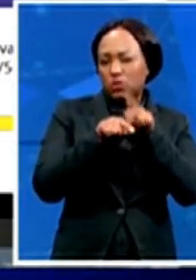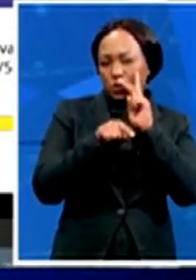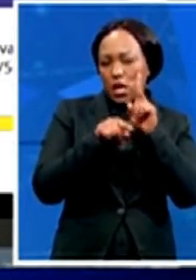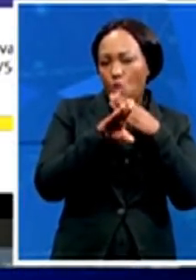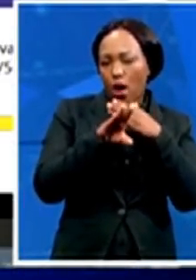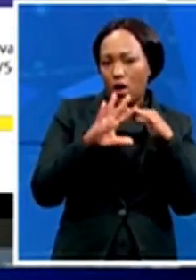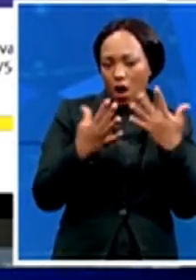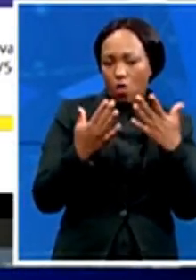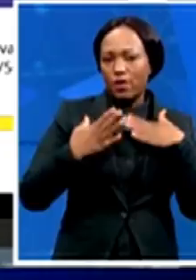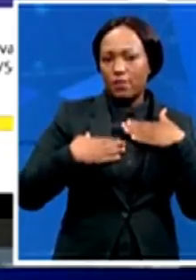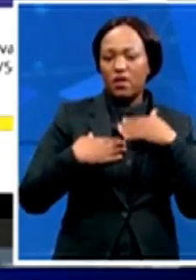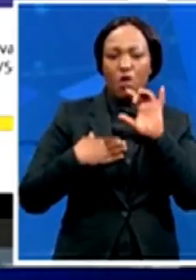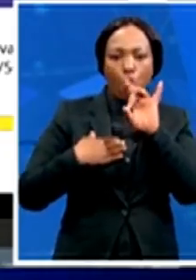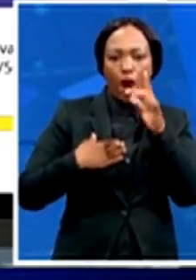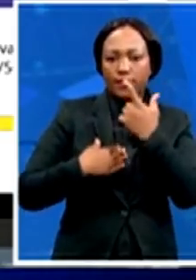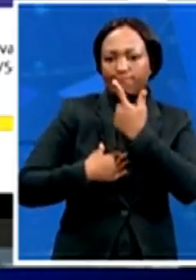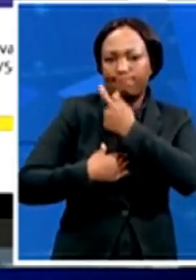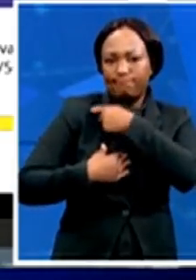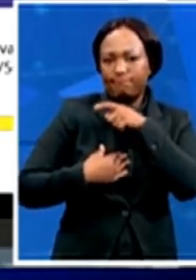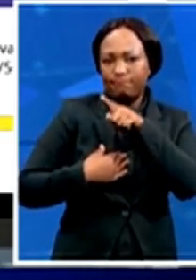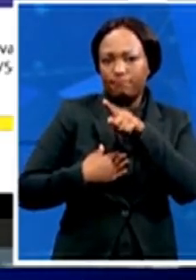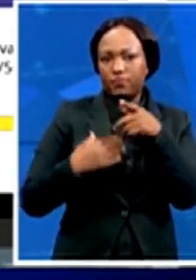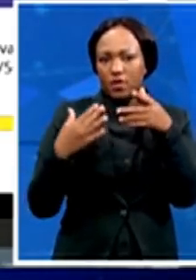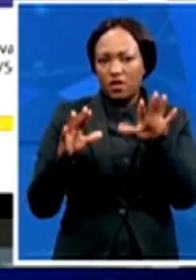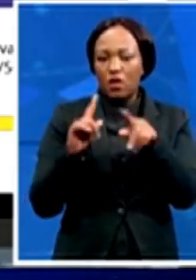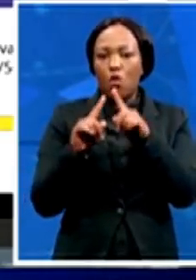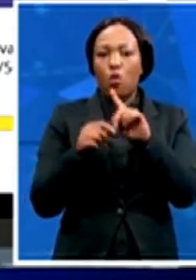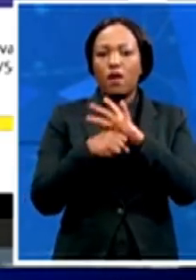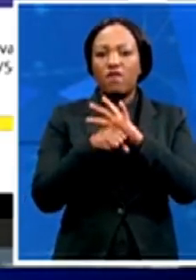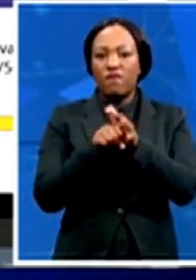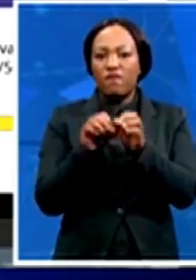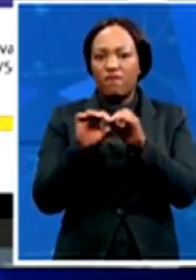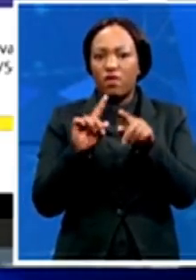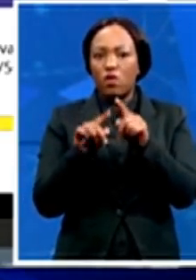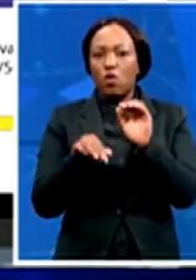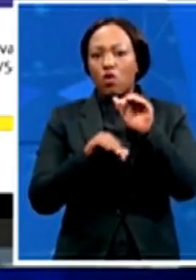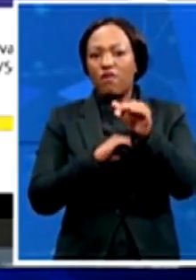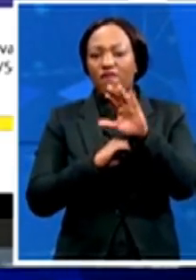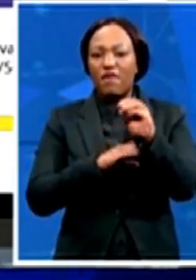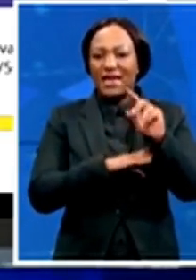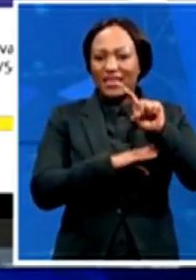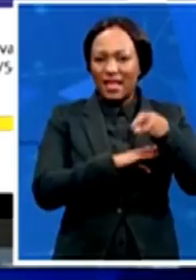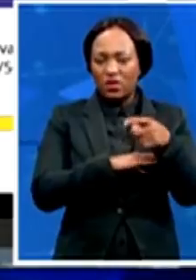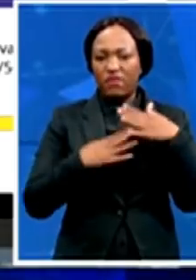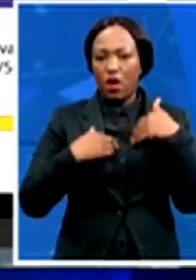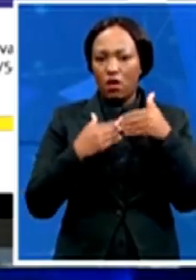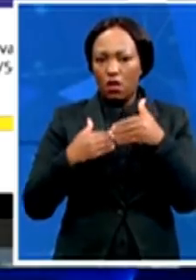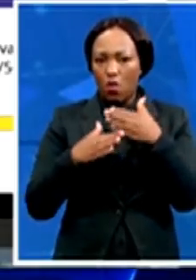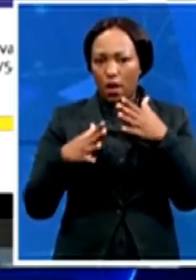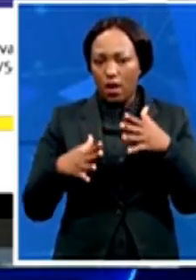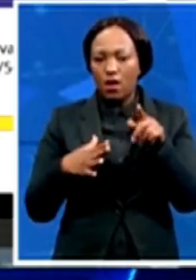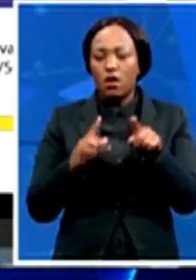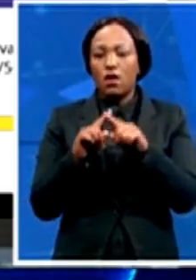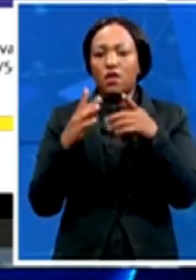AD26 vectored spike vaccine to more than 500,000 healthcare workers, which was undertaken between the 17th